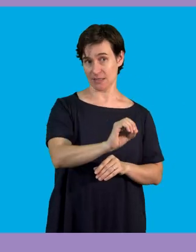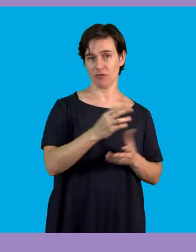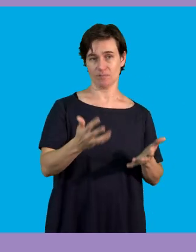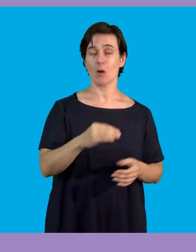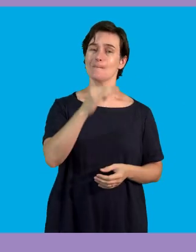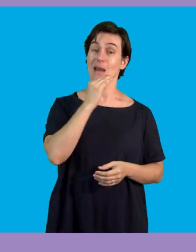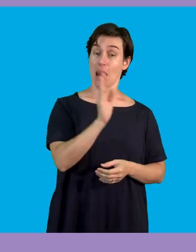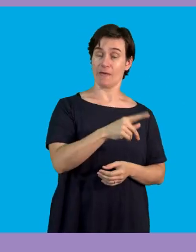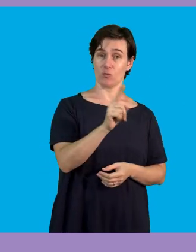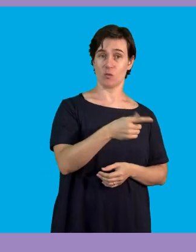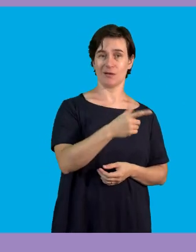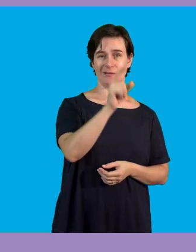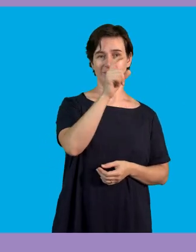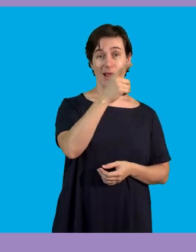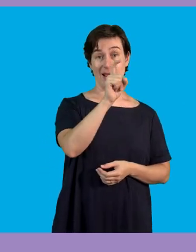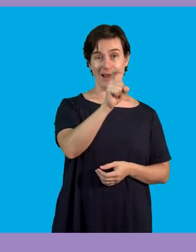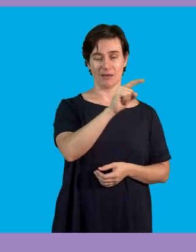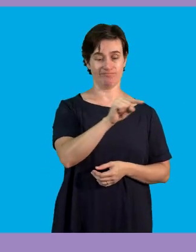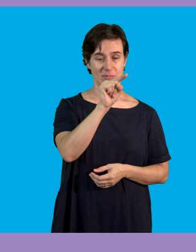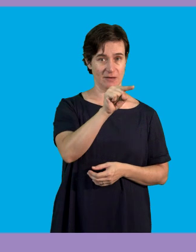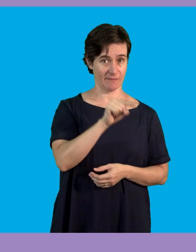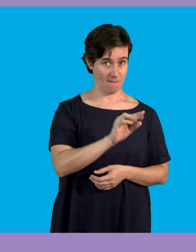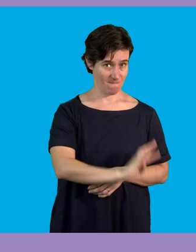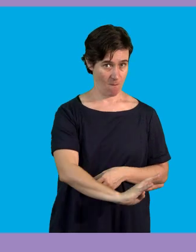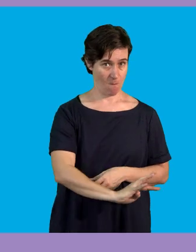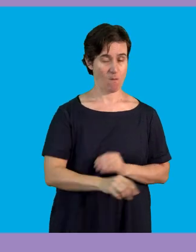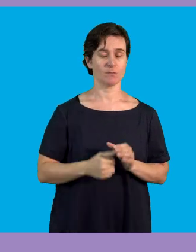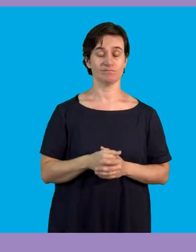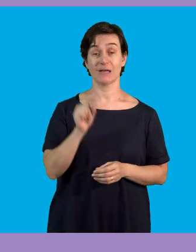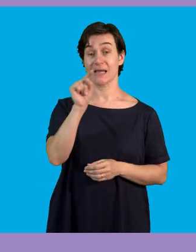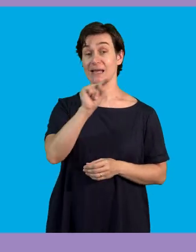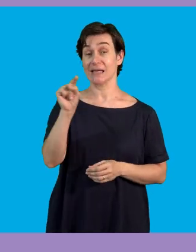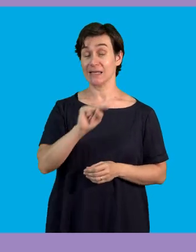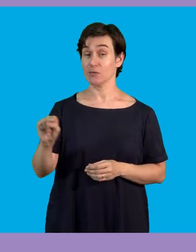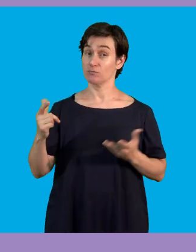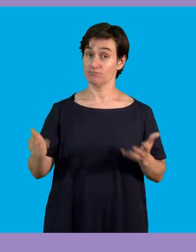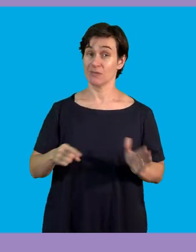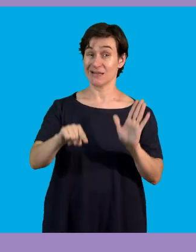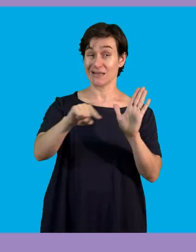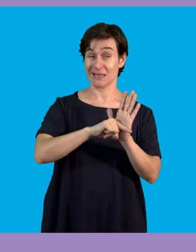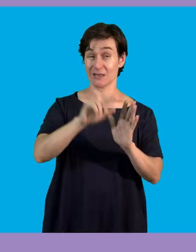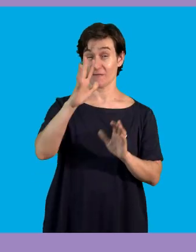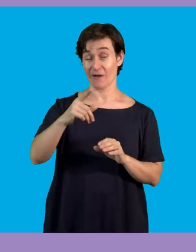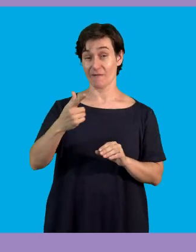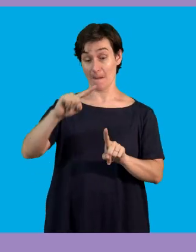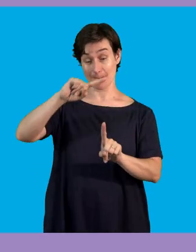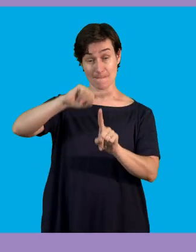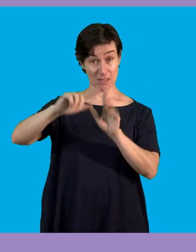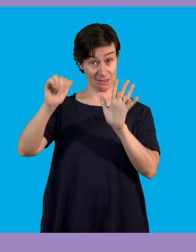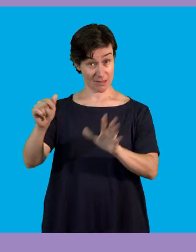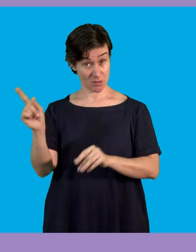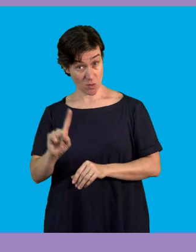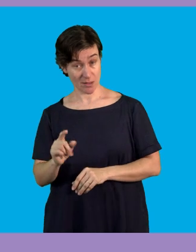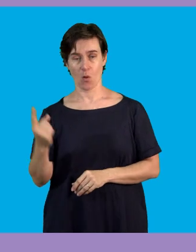us 0. So we now have x divided by 4 on its own on the left, and on the right, negative 5 plus